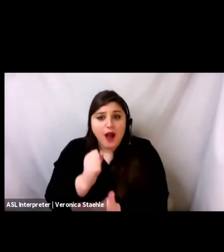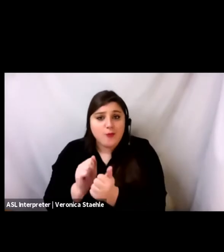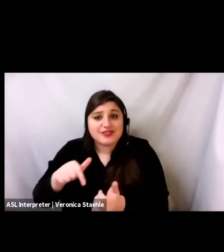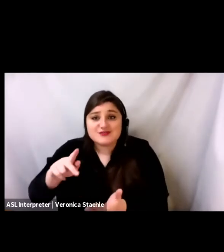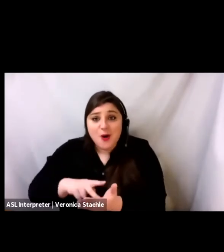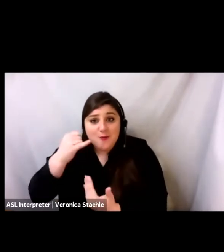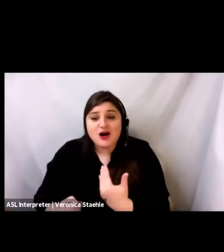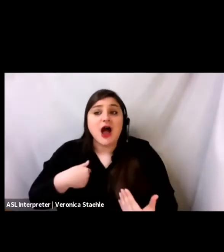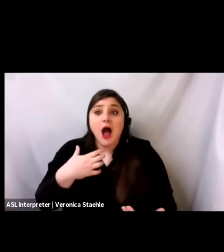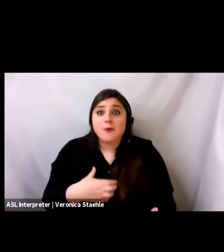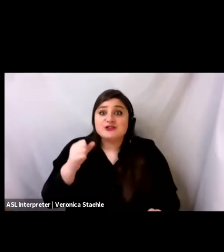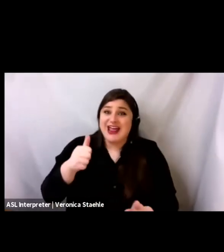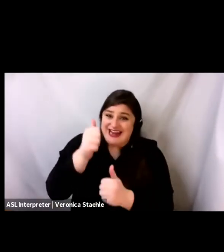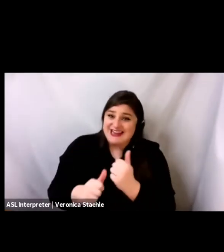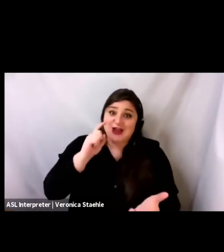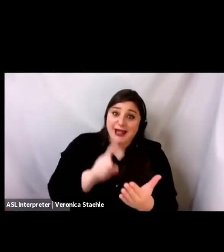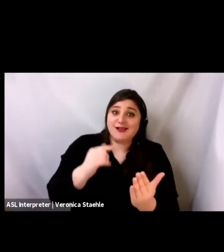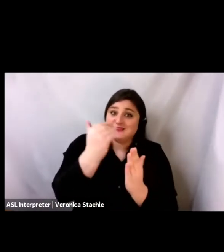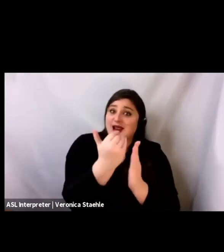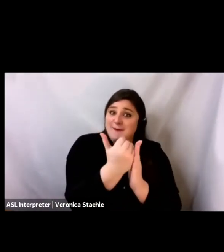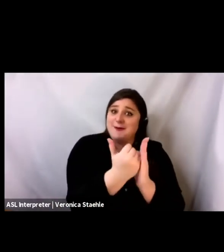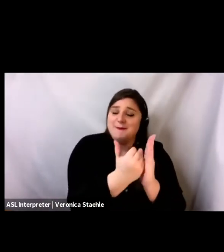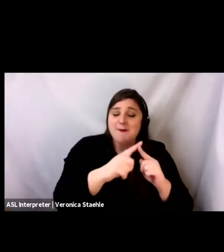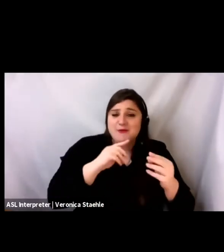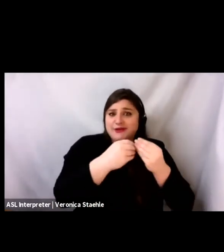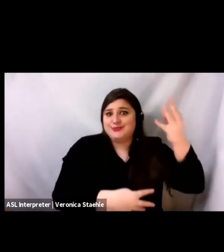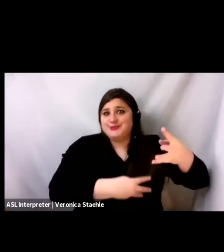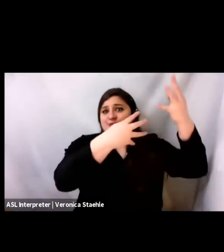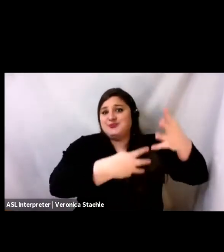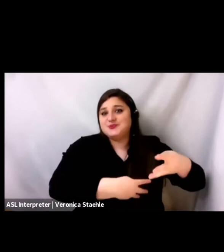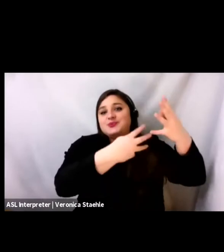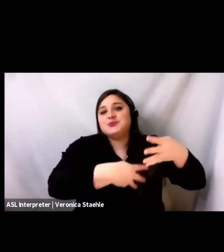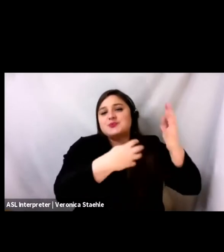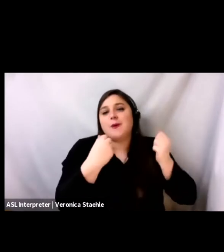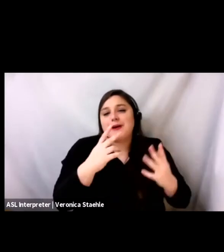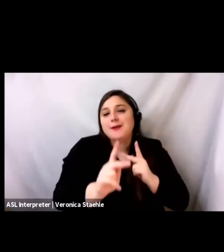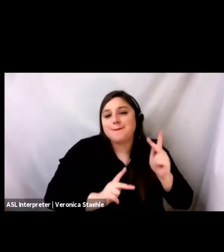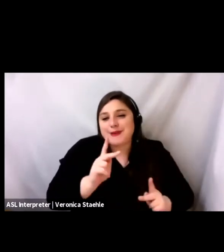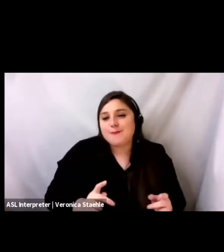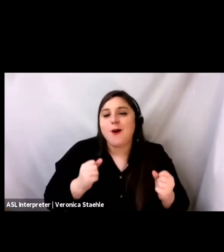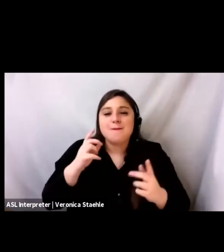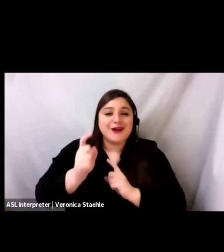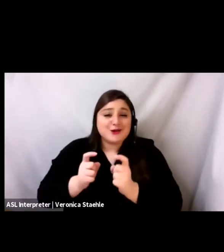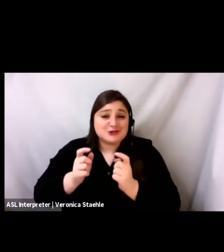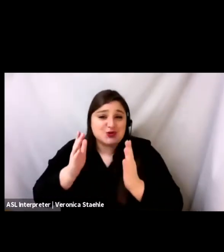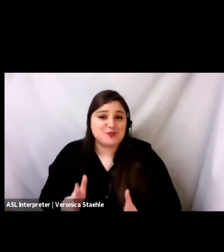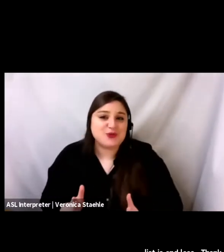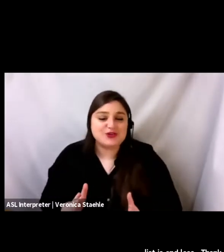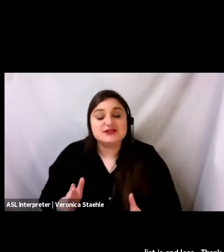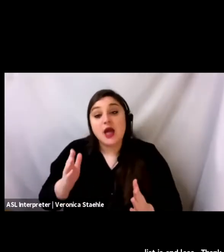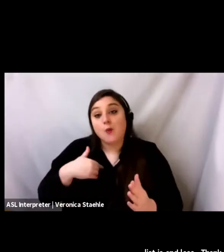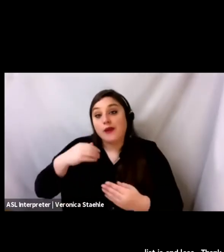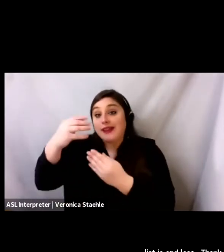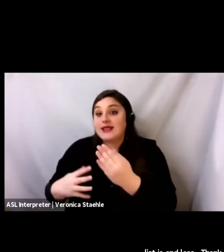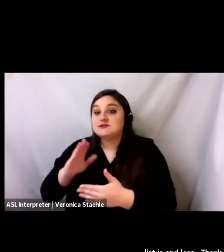list will be endless. So thank you all of you, and all the names and all the contribution are available on the